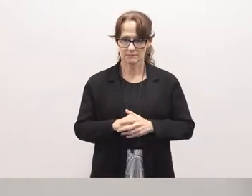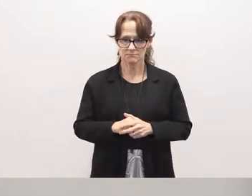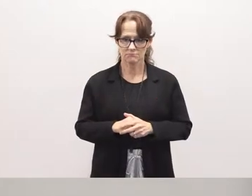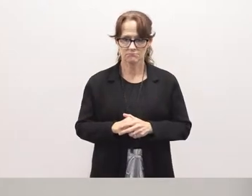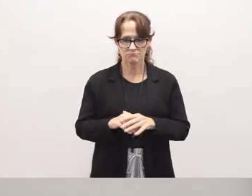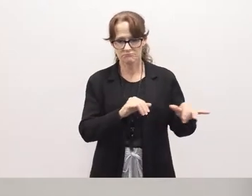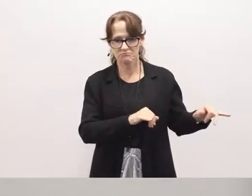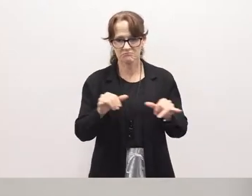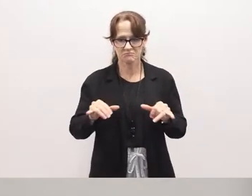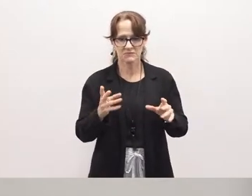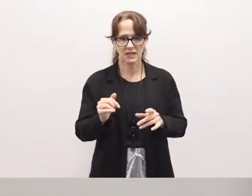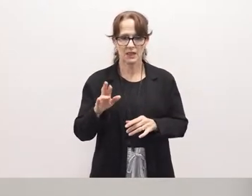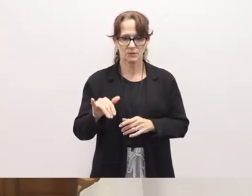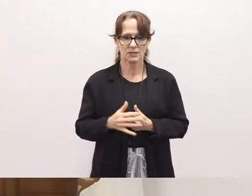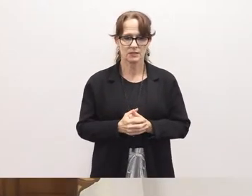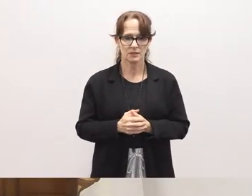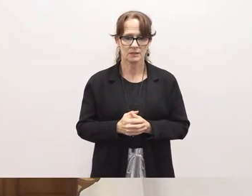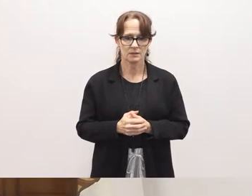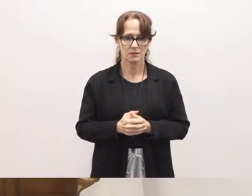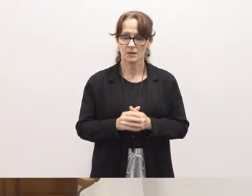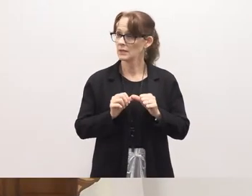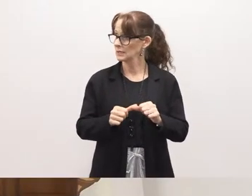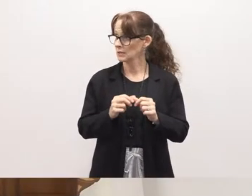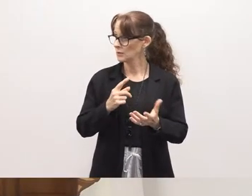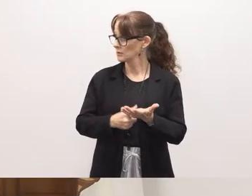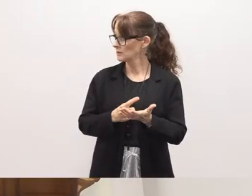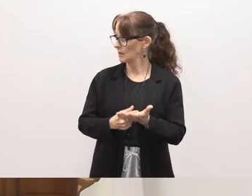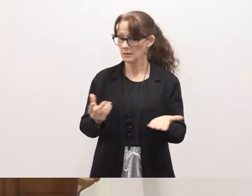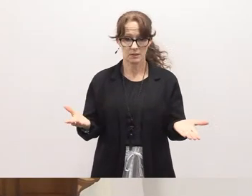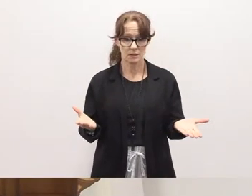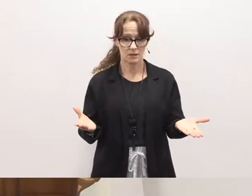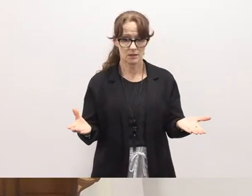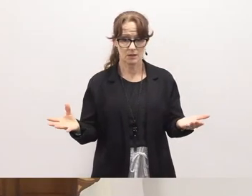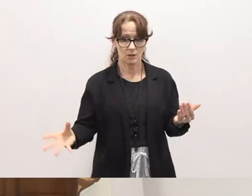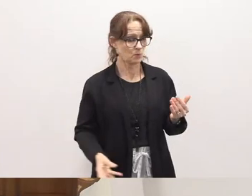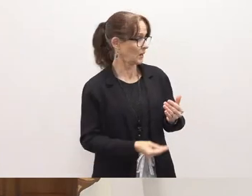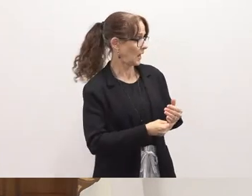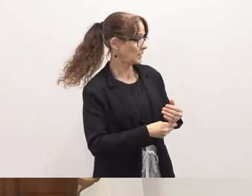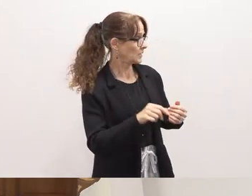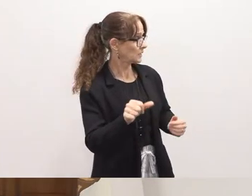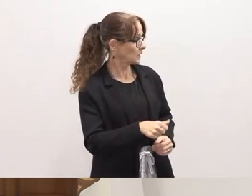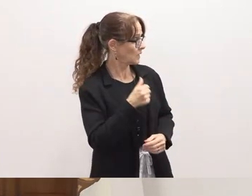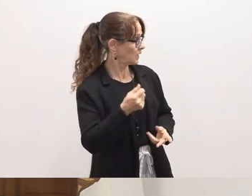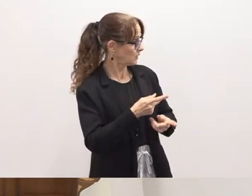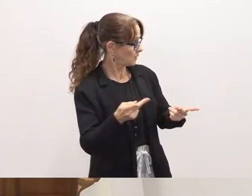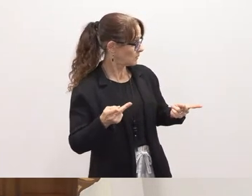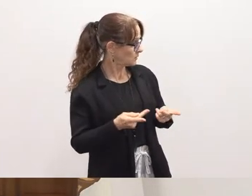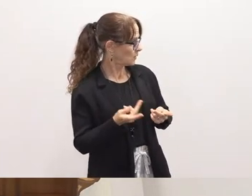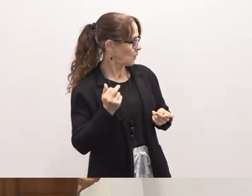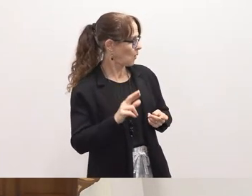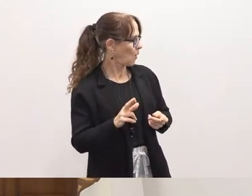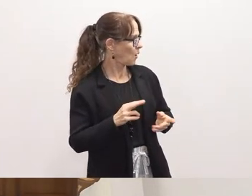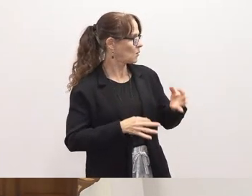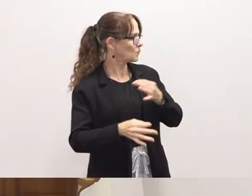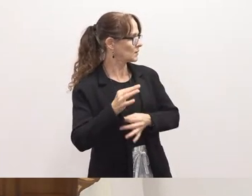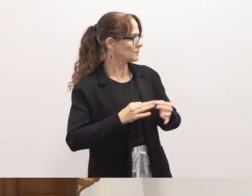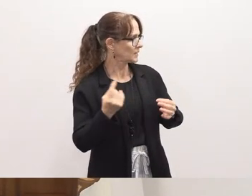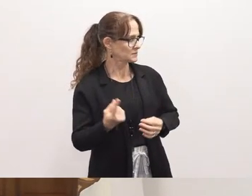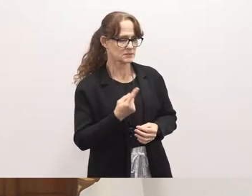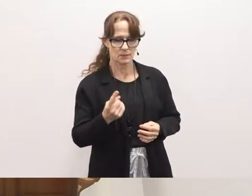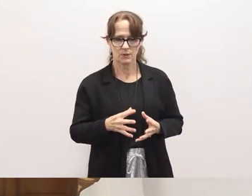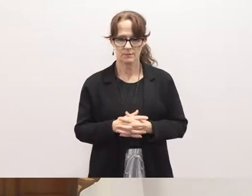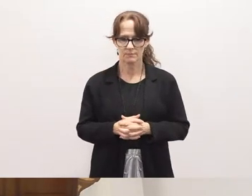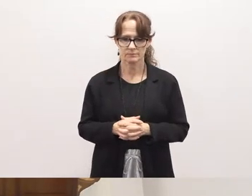salaries. Do we have any further discussion? Are we adding another position, or are we replacing